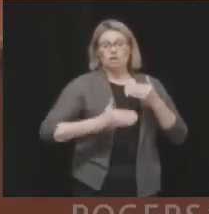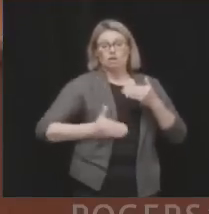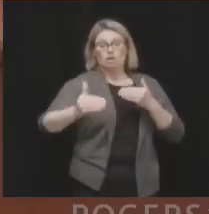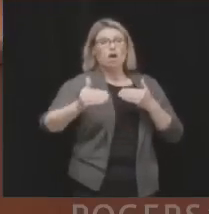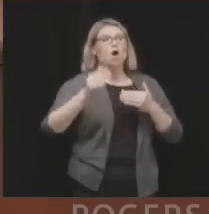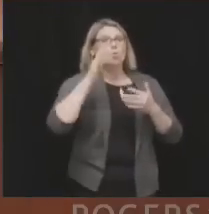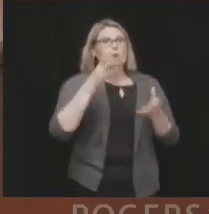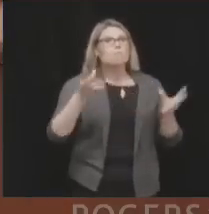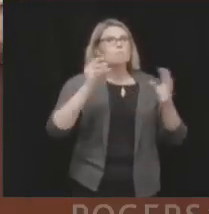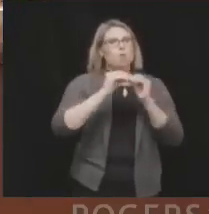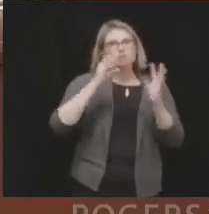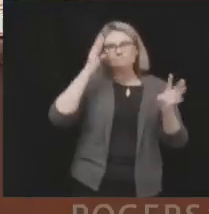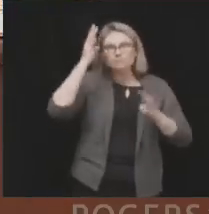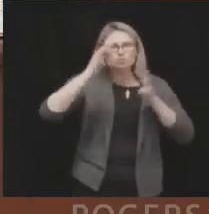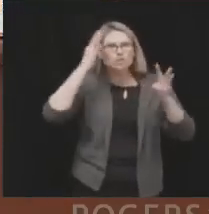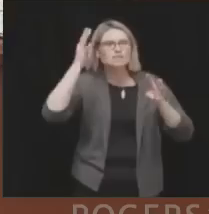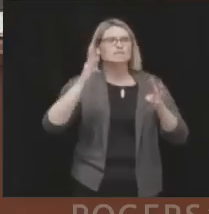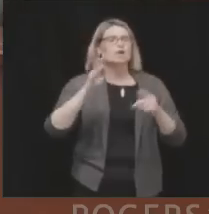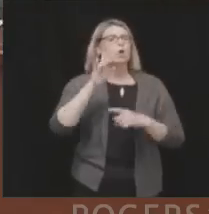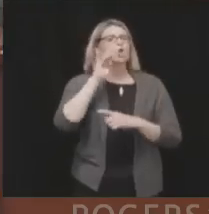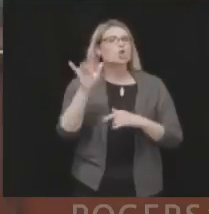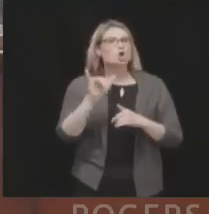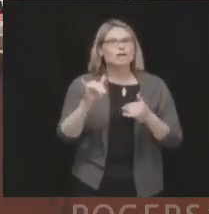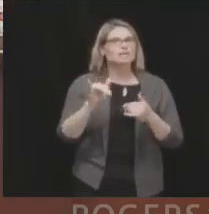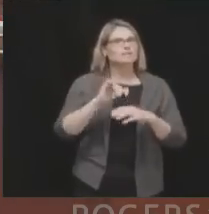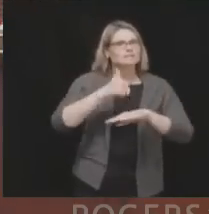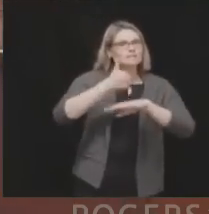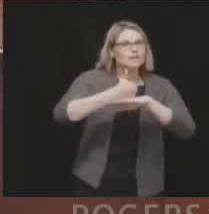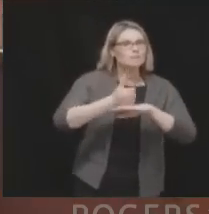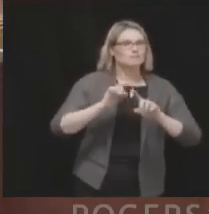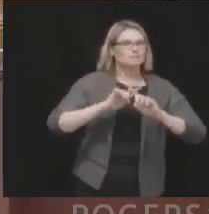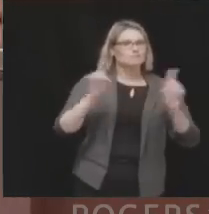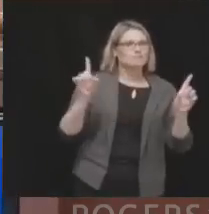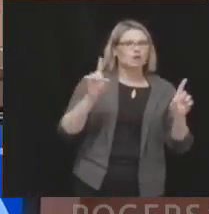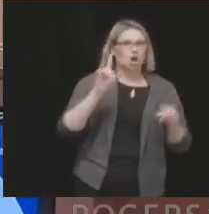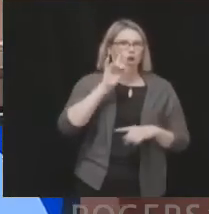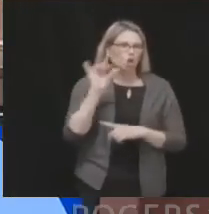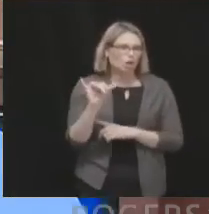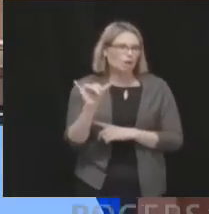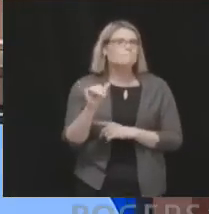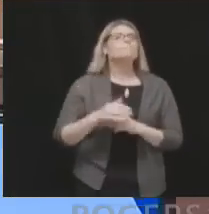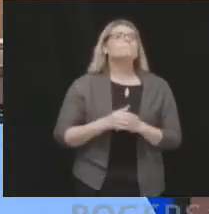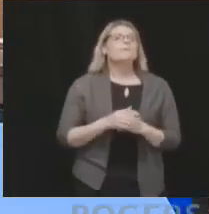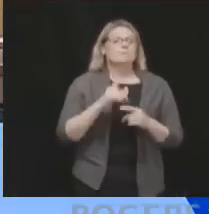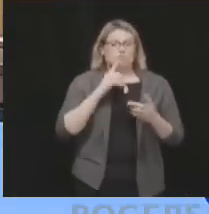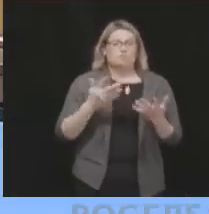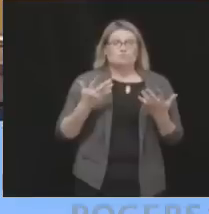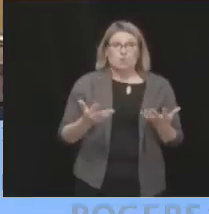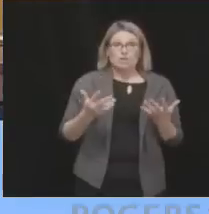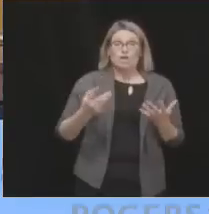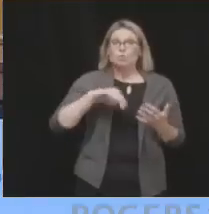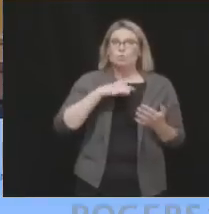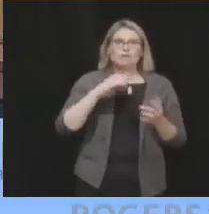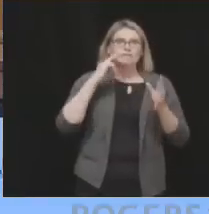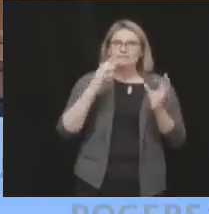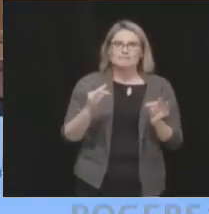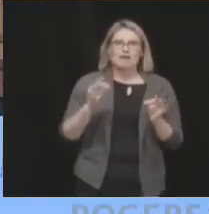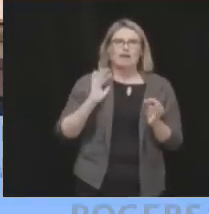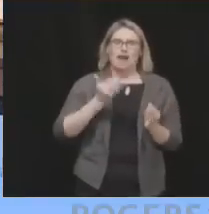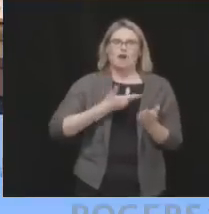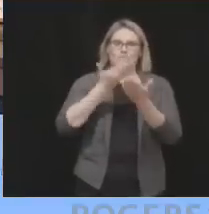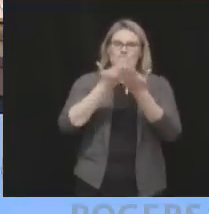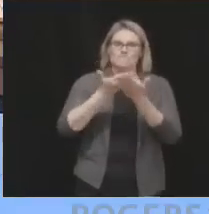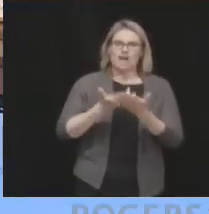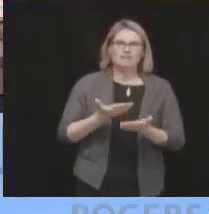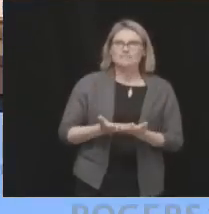Andrew, a great question. One of the things that really has struck me, not only the collaboration between the political leaders here at the table,